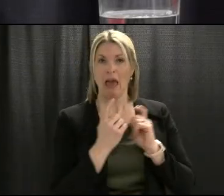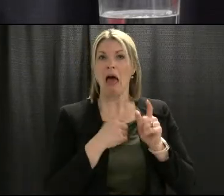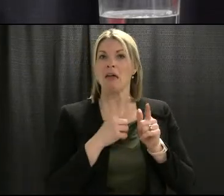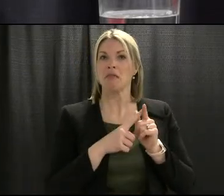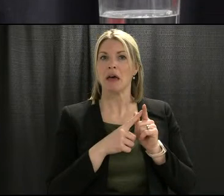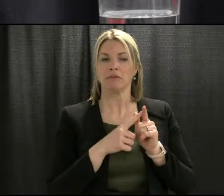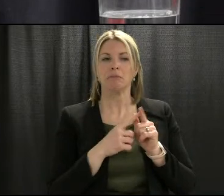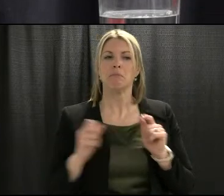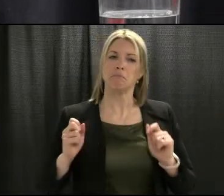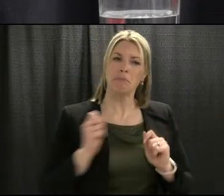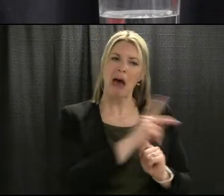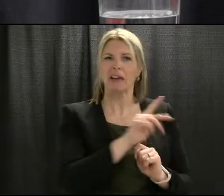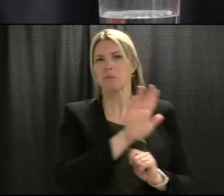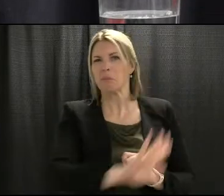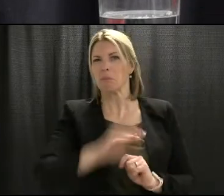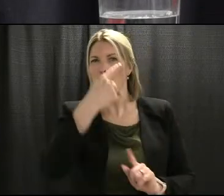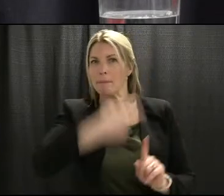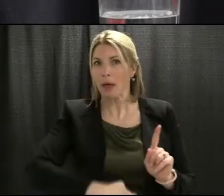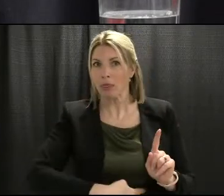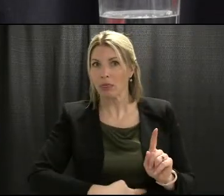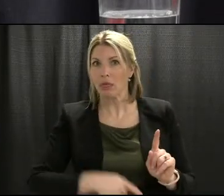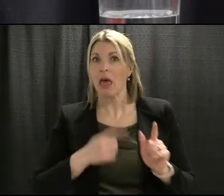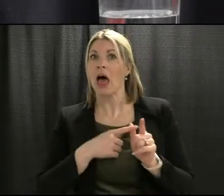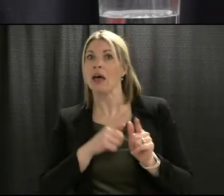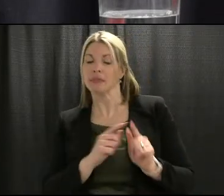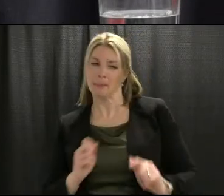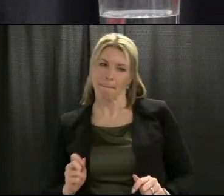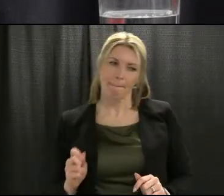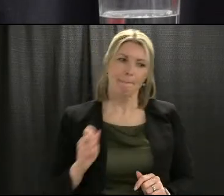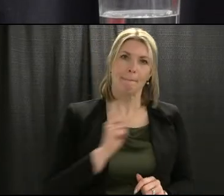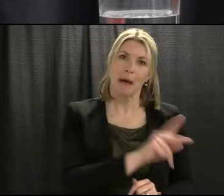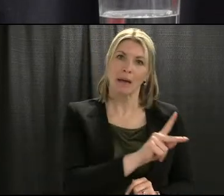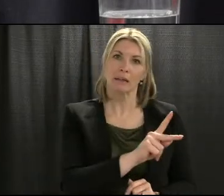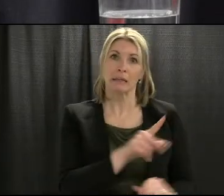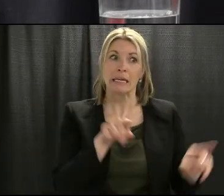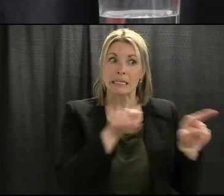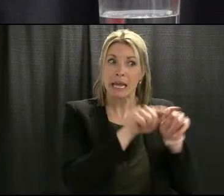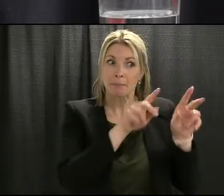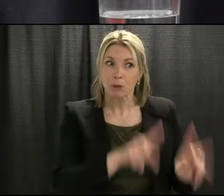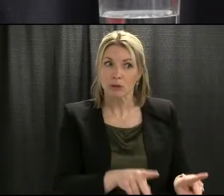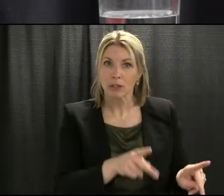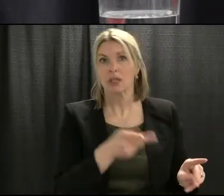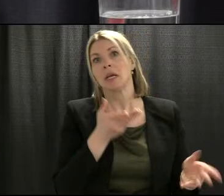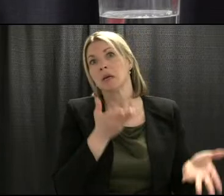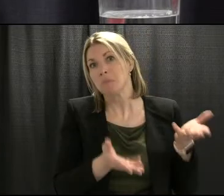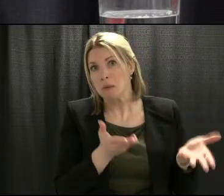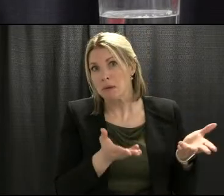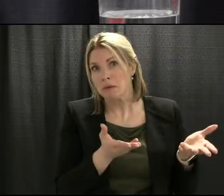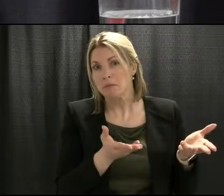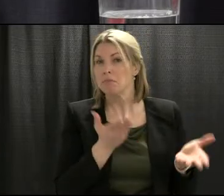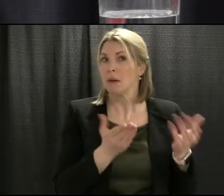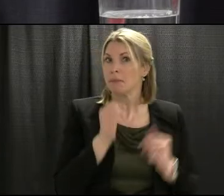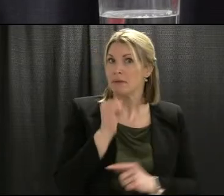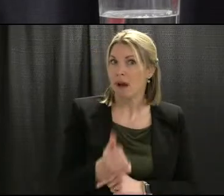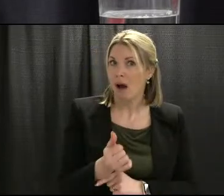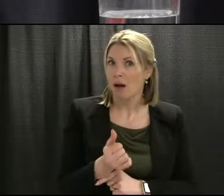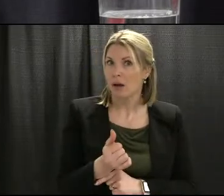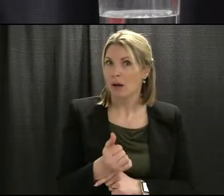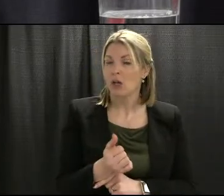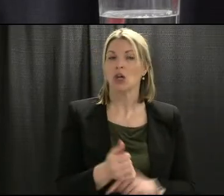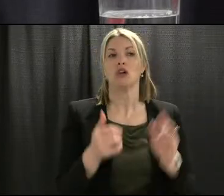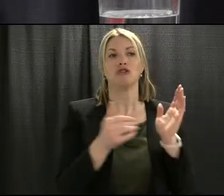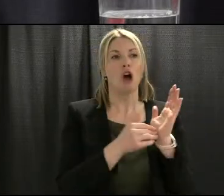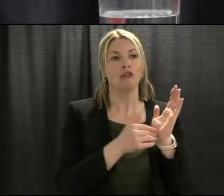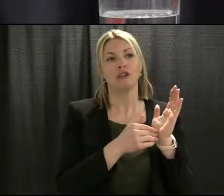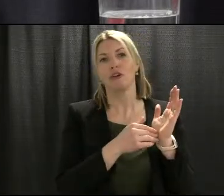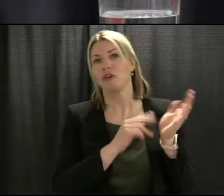month. When you return, you may see the physician or nurse practitioner again, but this time you also see the diabetes